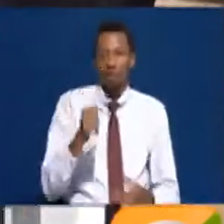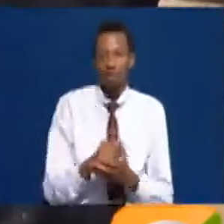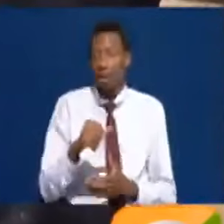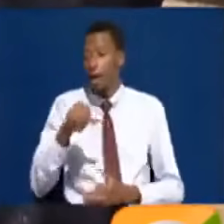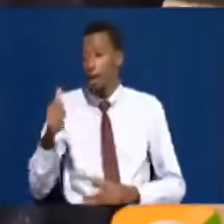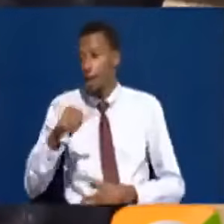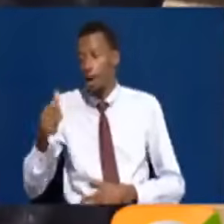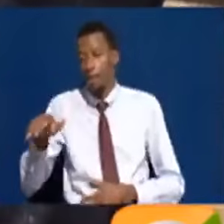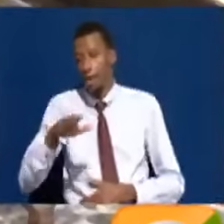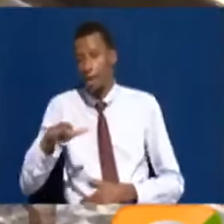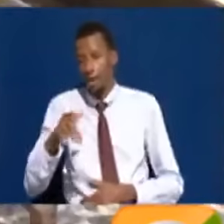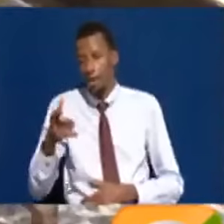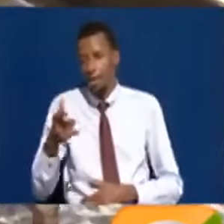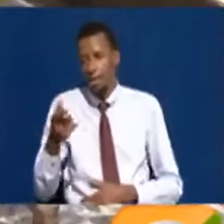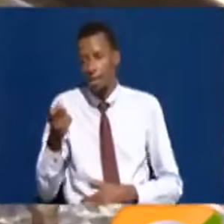been minimal at best.